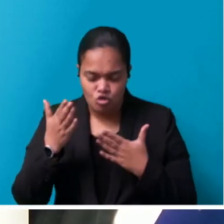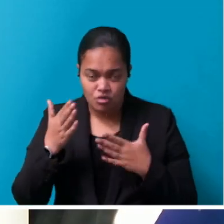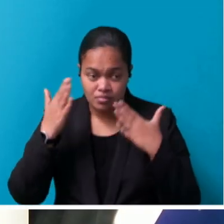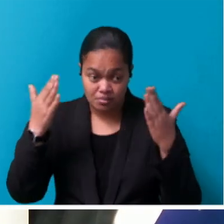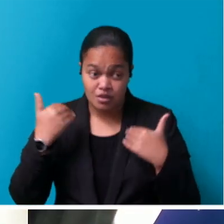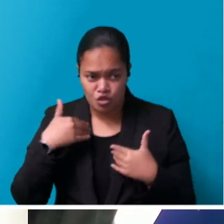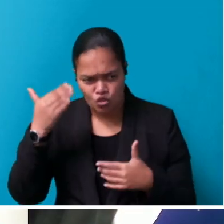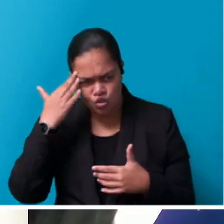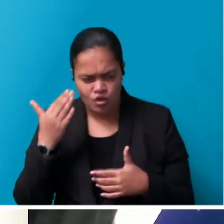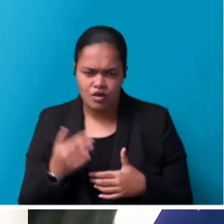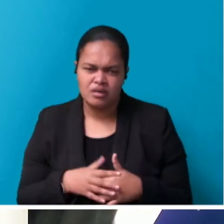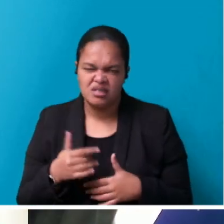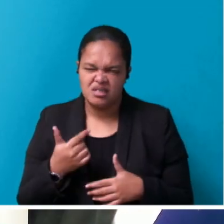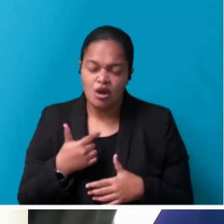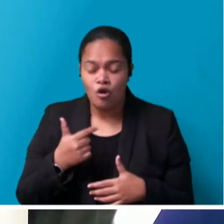finish with a story.